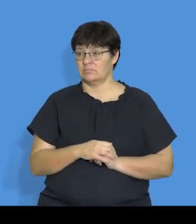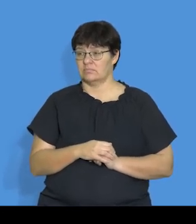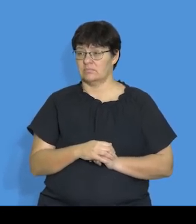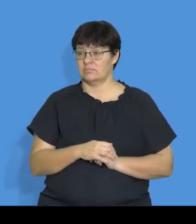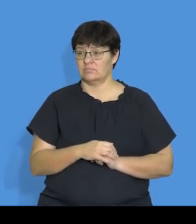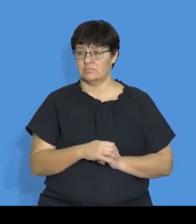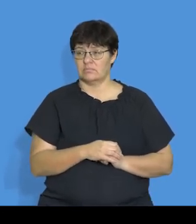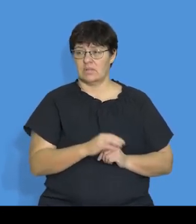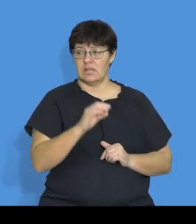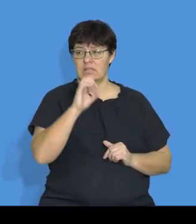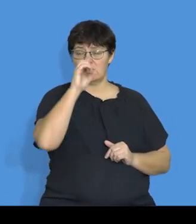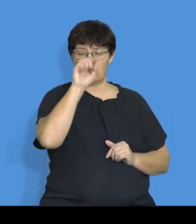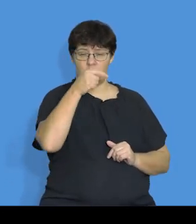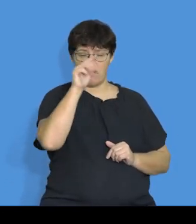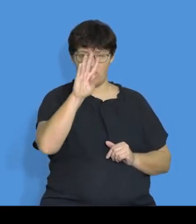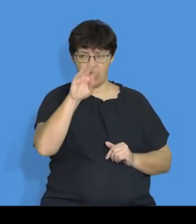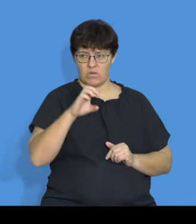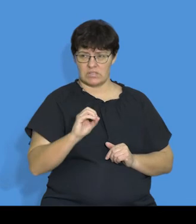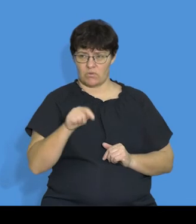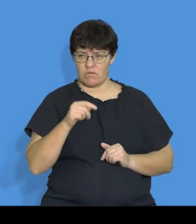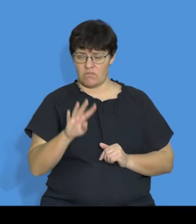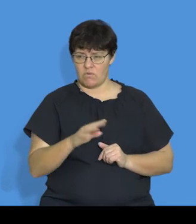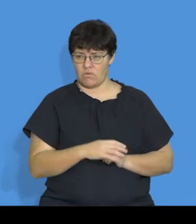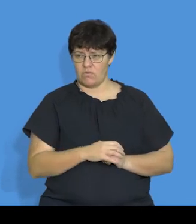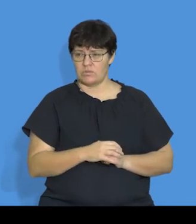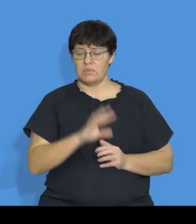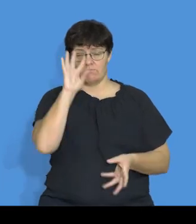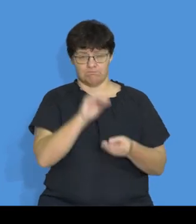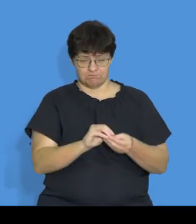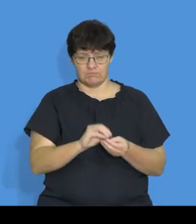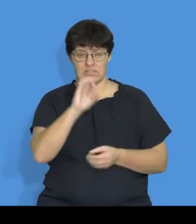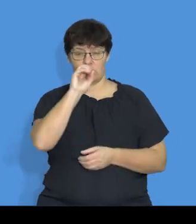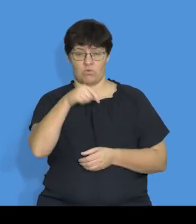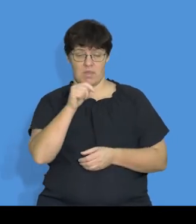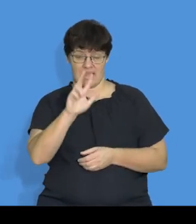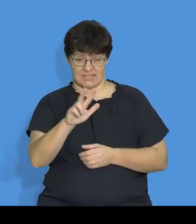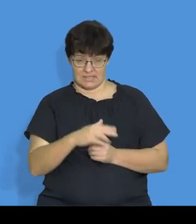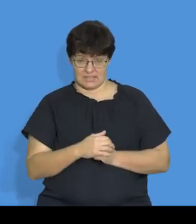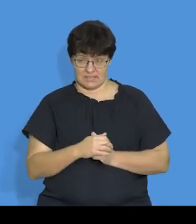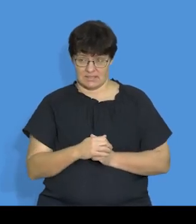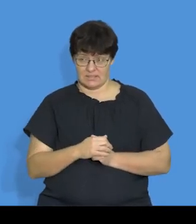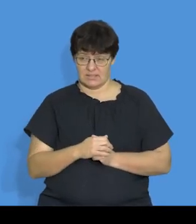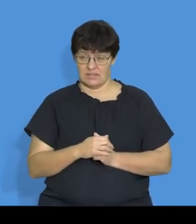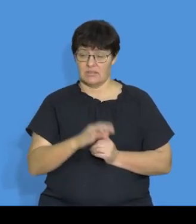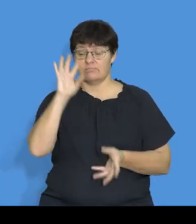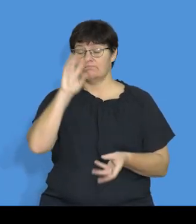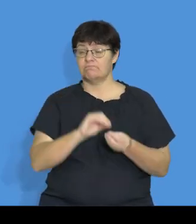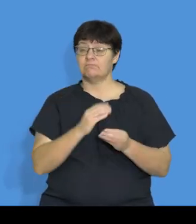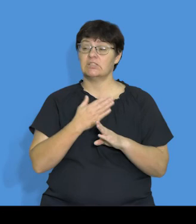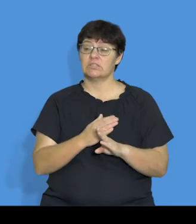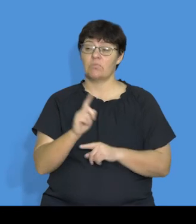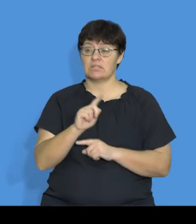another 0.4, so we'll have 0.8, right? Then the total resistance, we've managed to calculate it